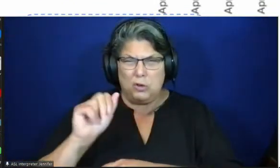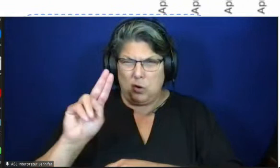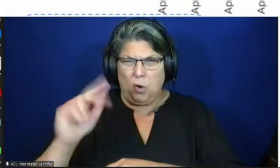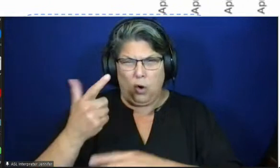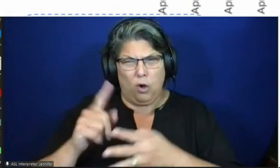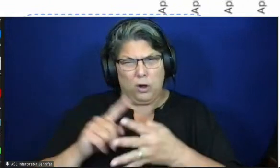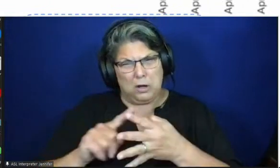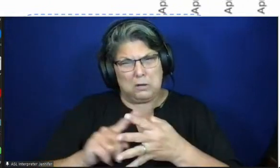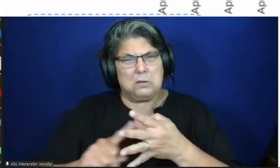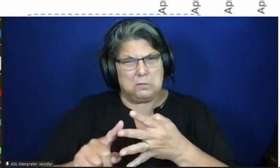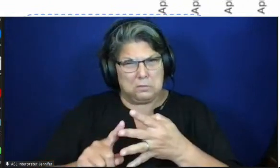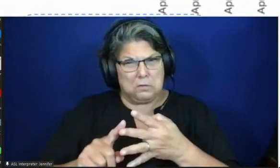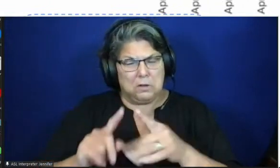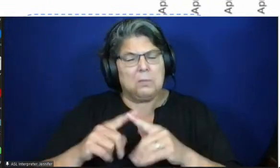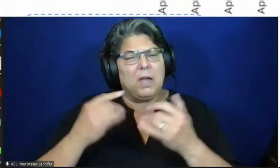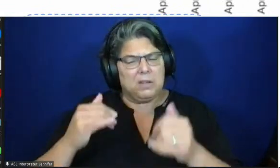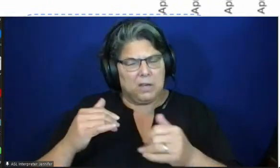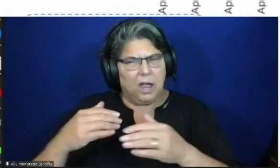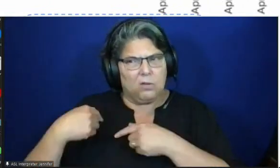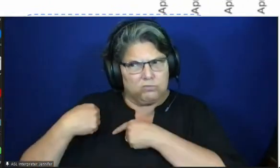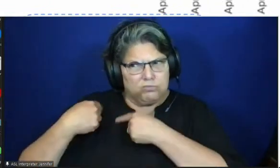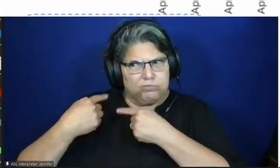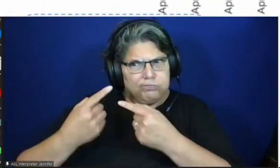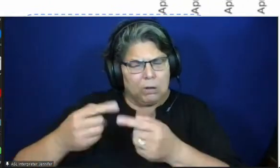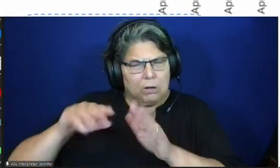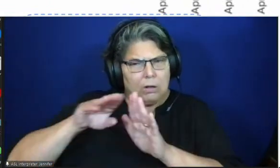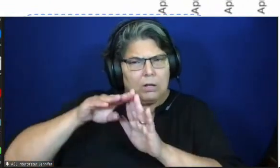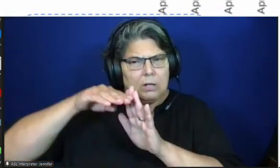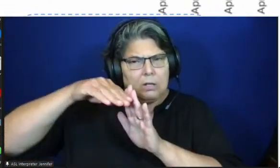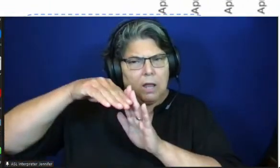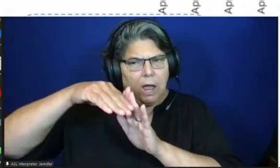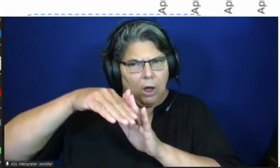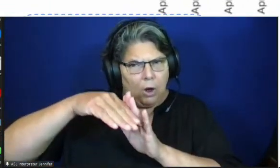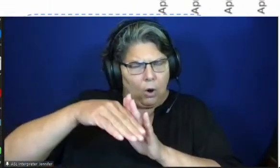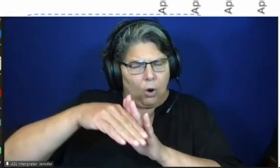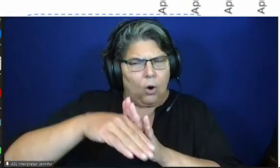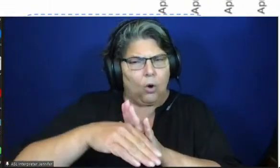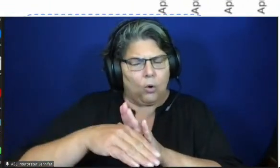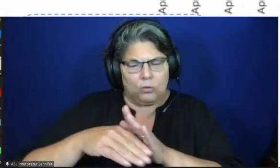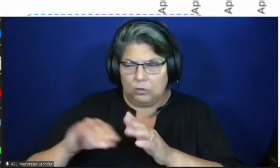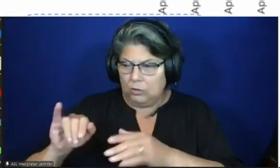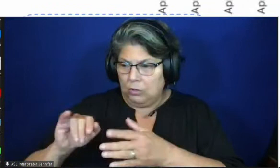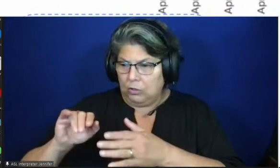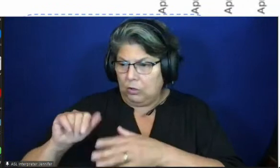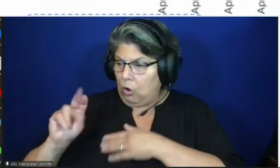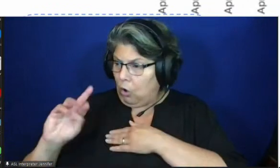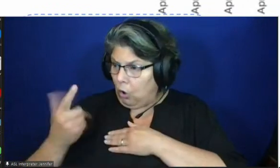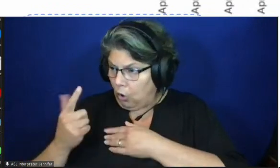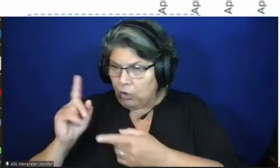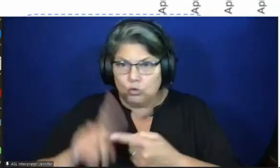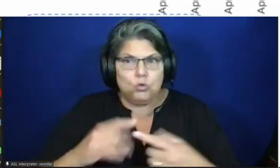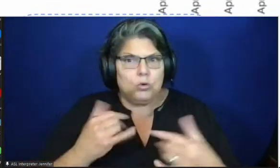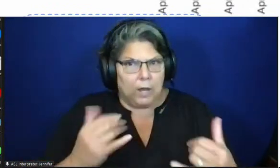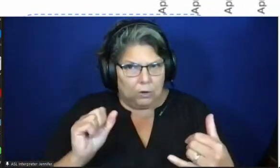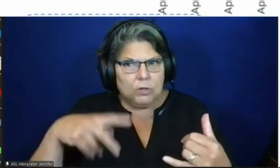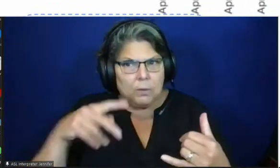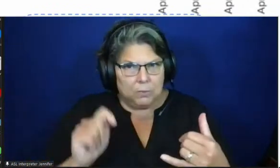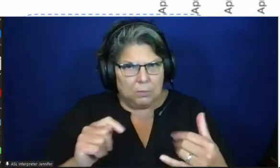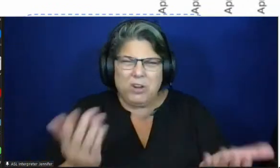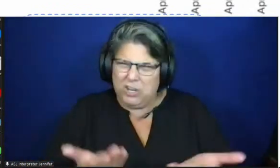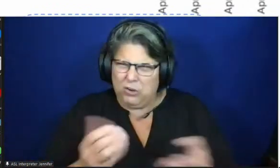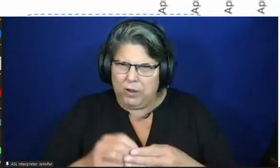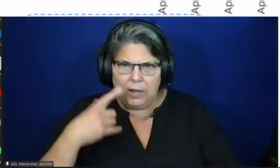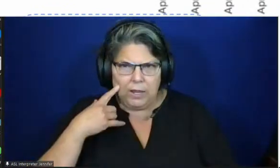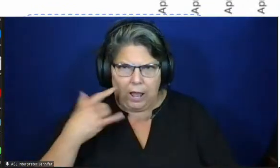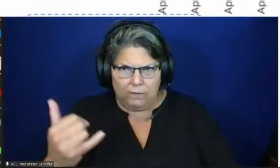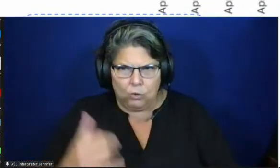it has consistently come down now through the end of August and into September in California.